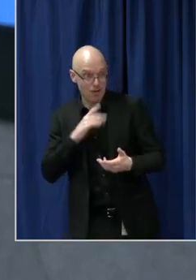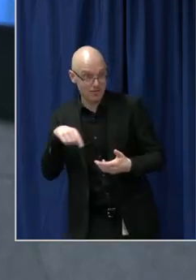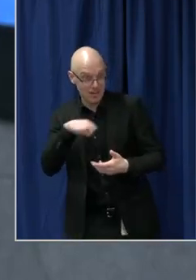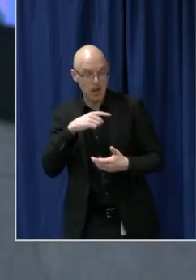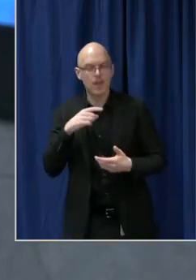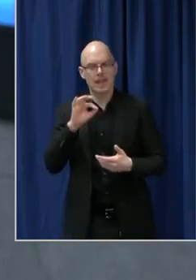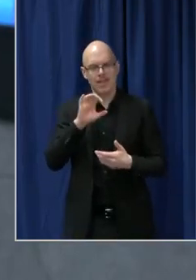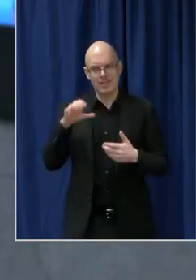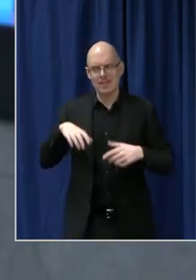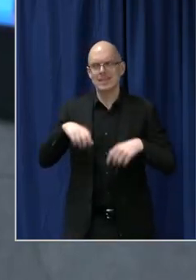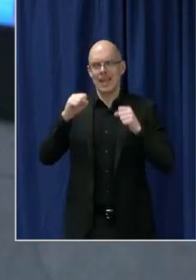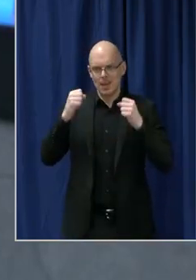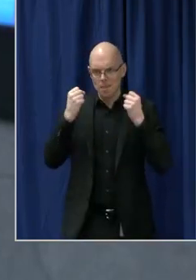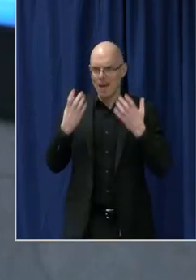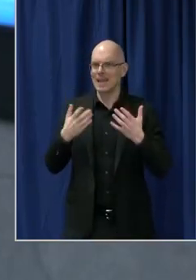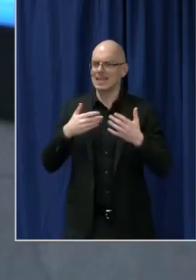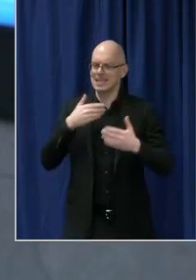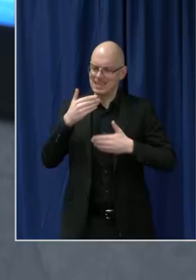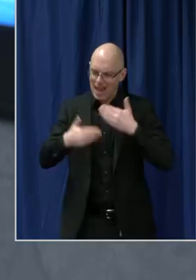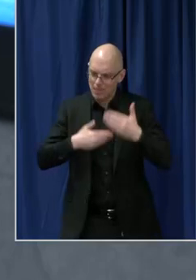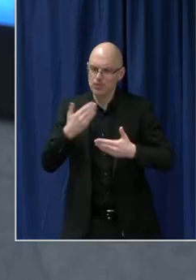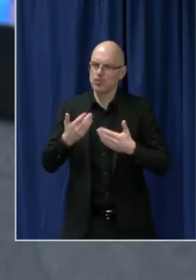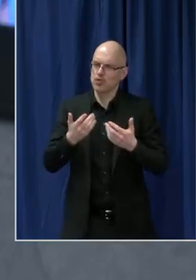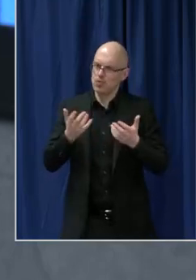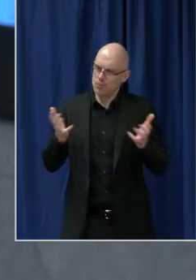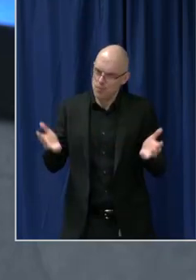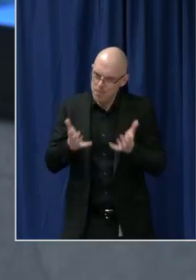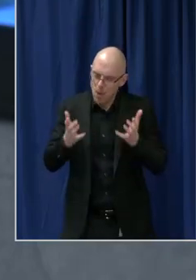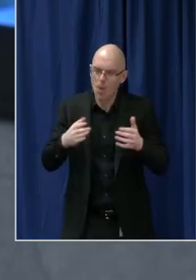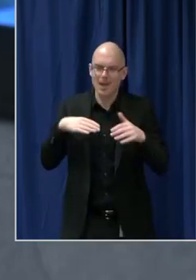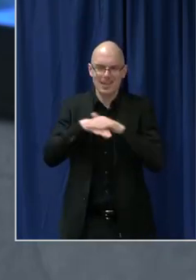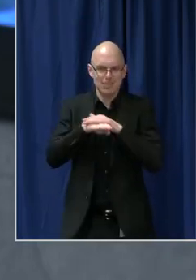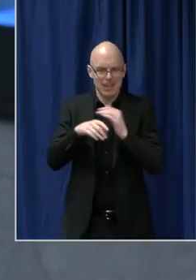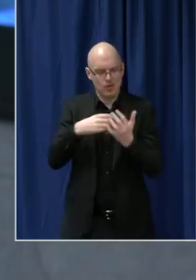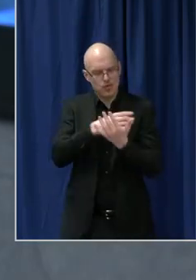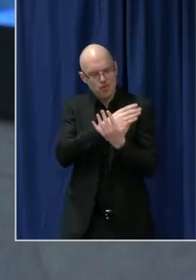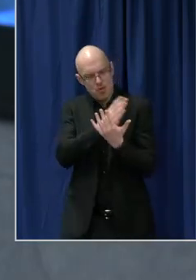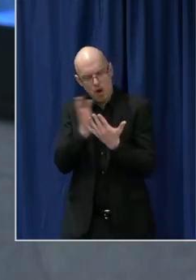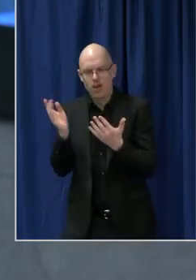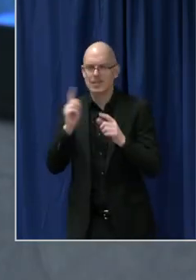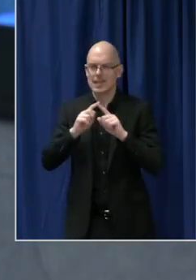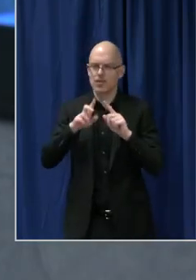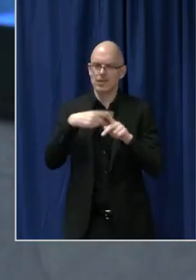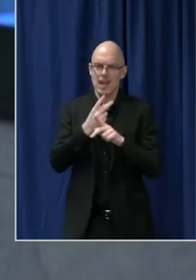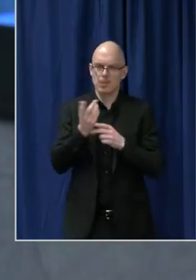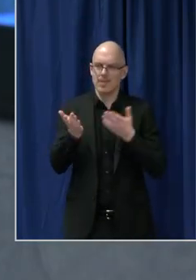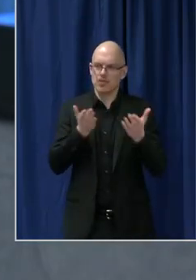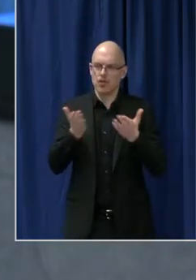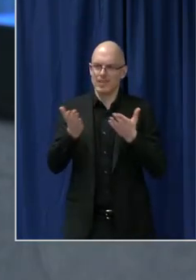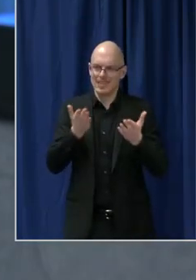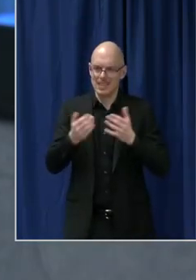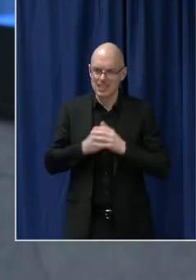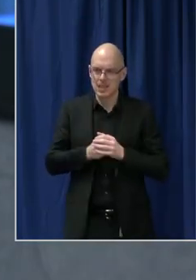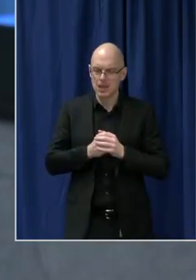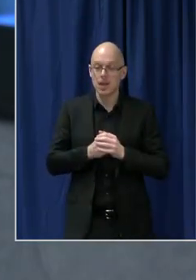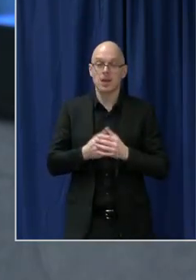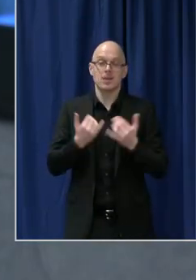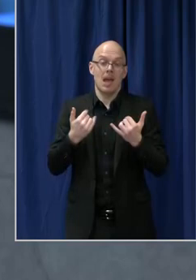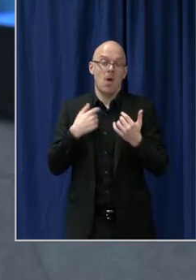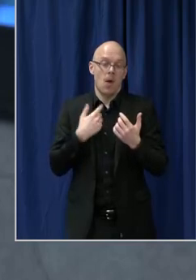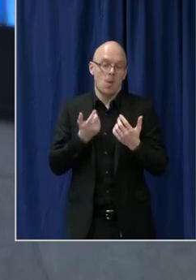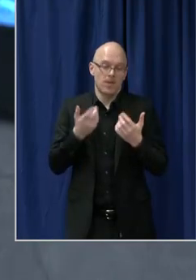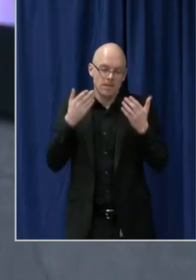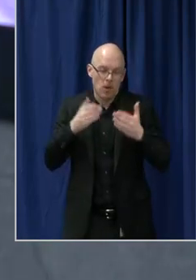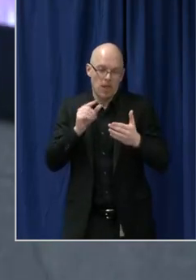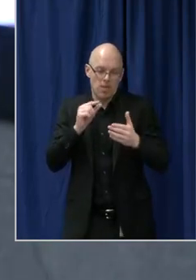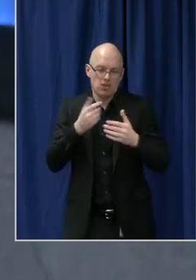steps to promote accessibility across services, and I'd like to just spend a few moments sharing those